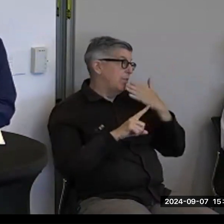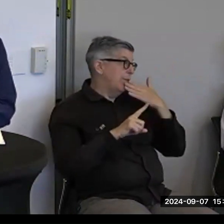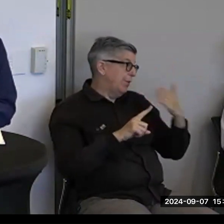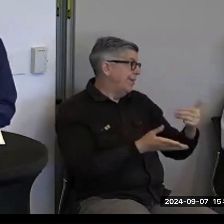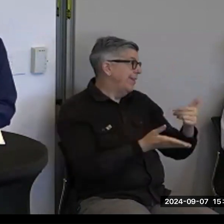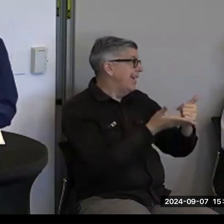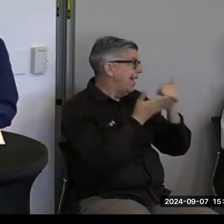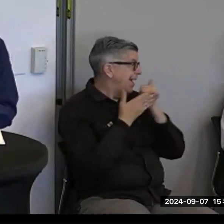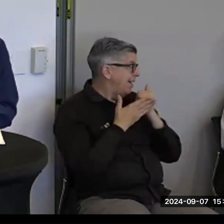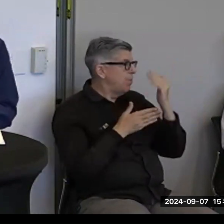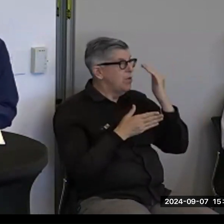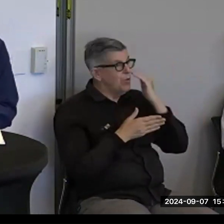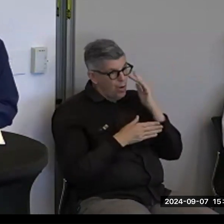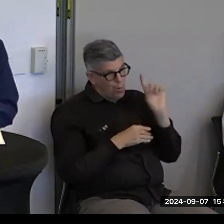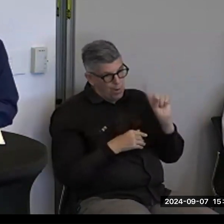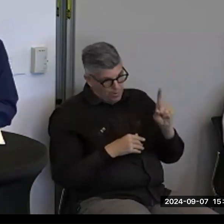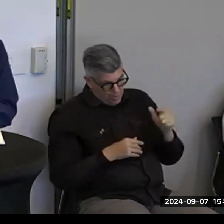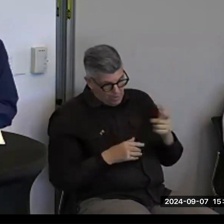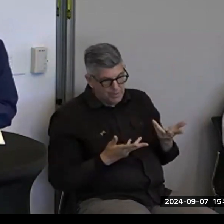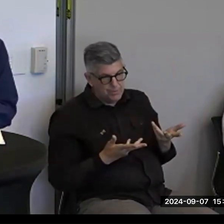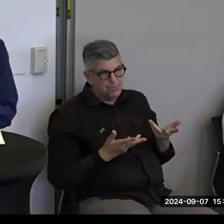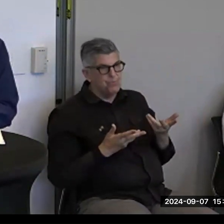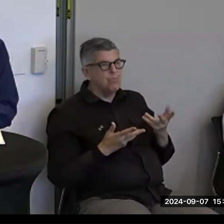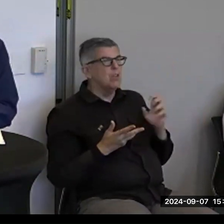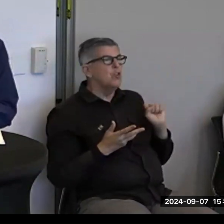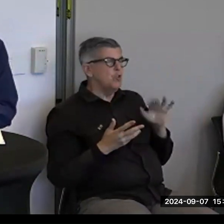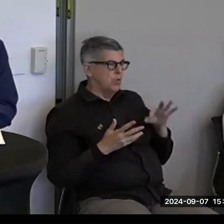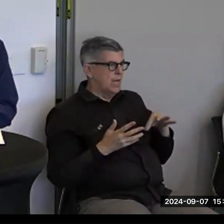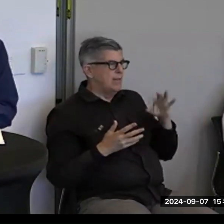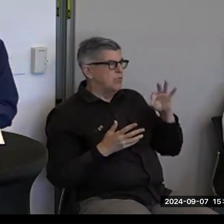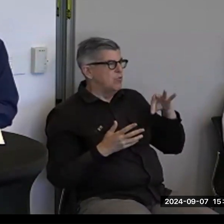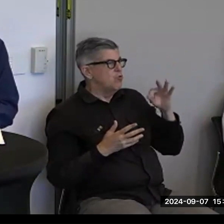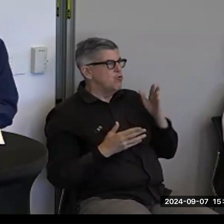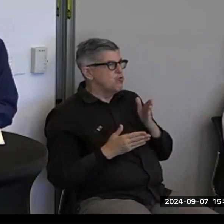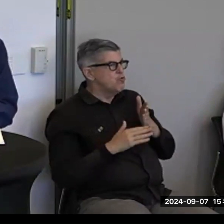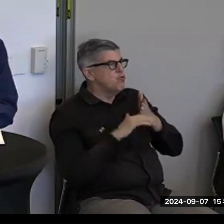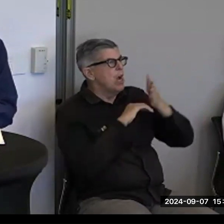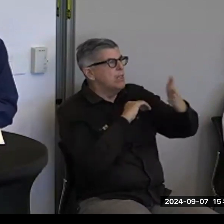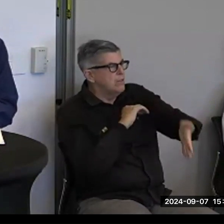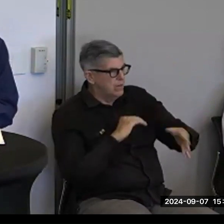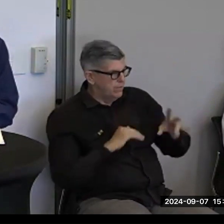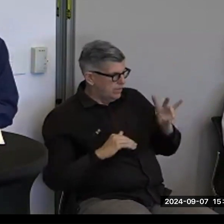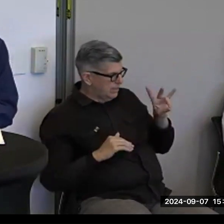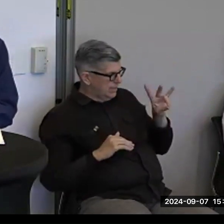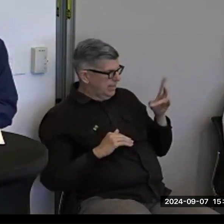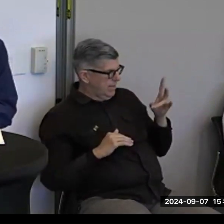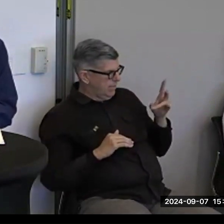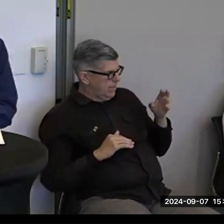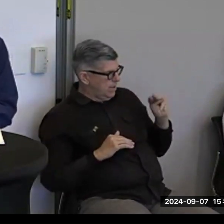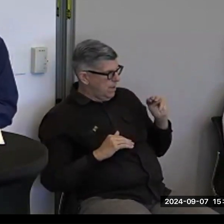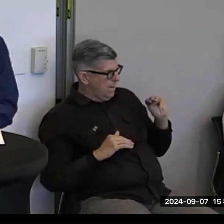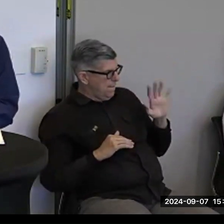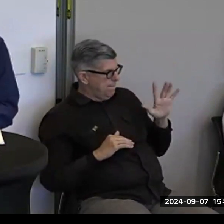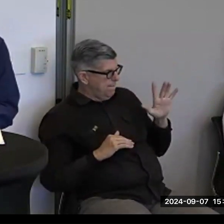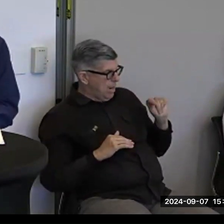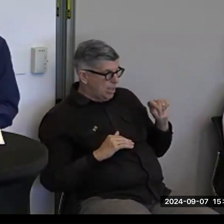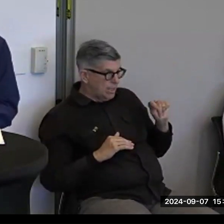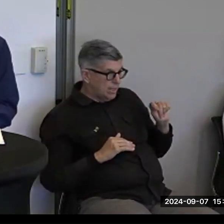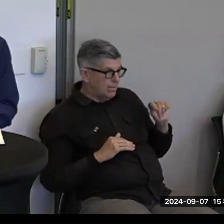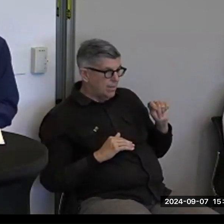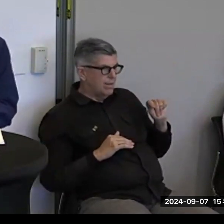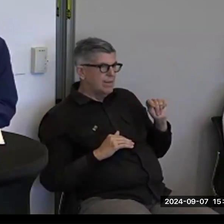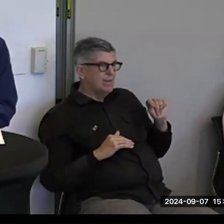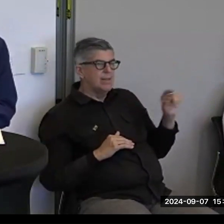orientation. You know you can cross 7th or Market pretty much like you're